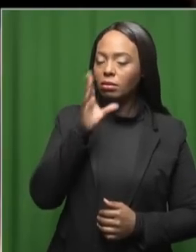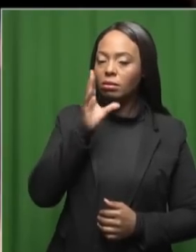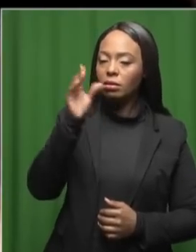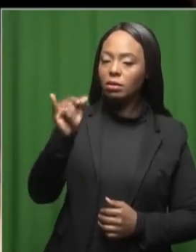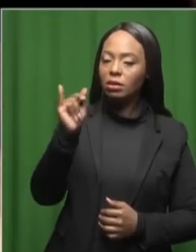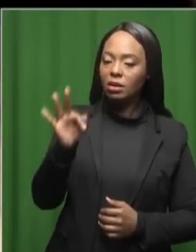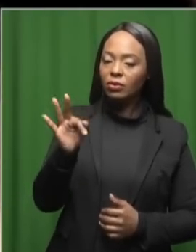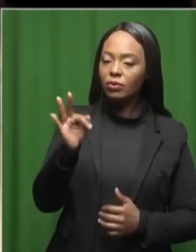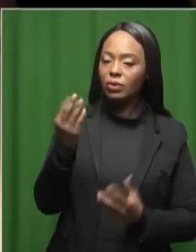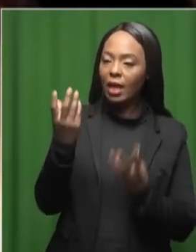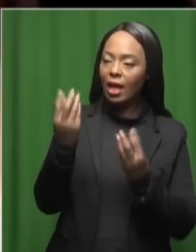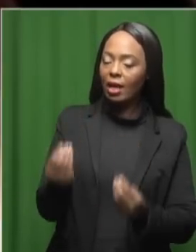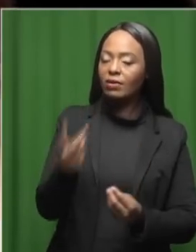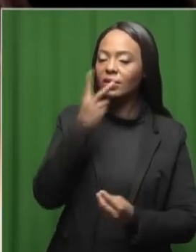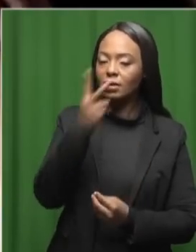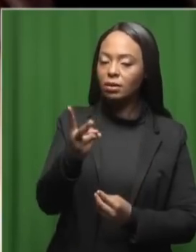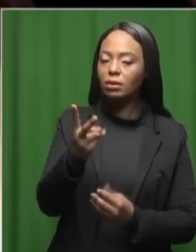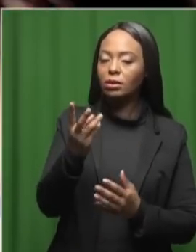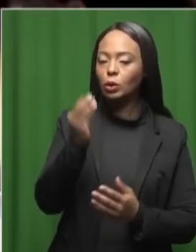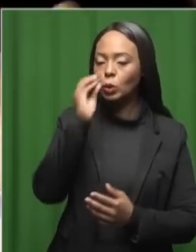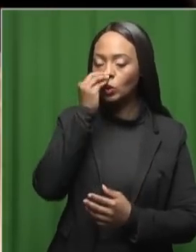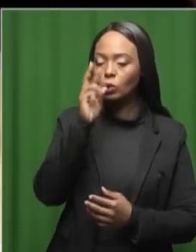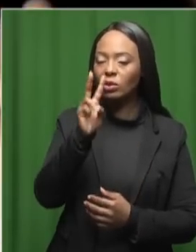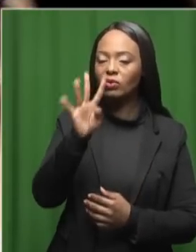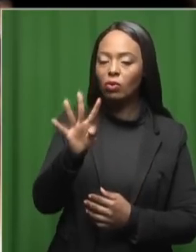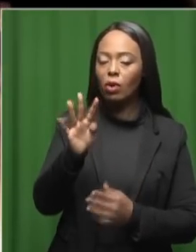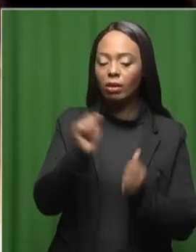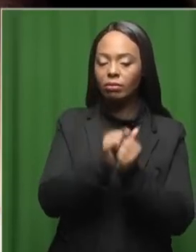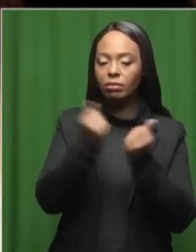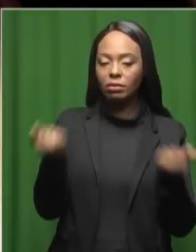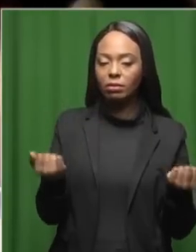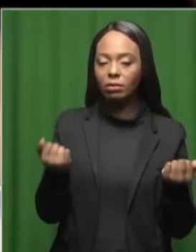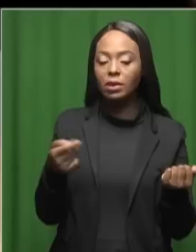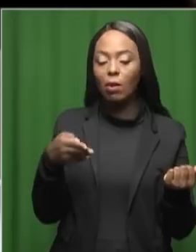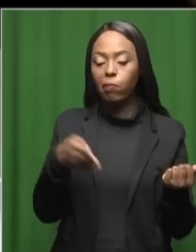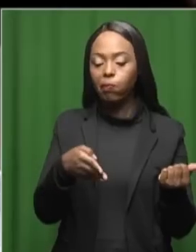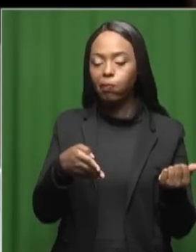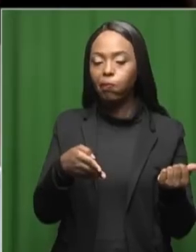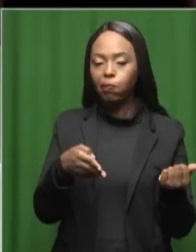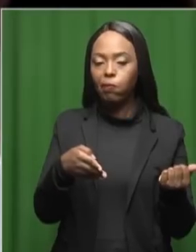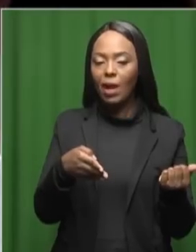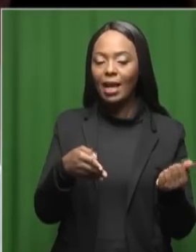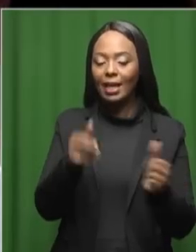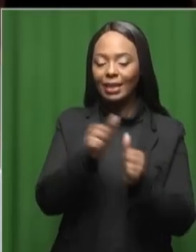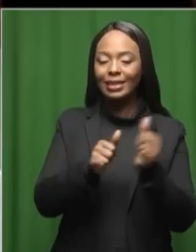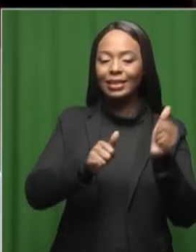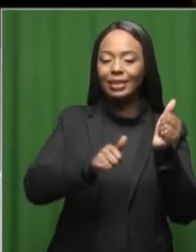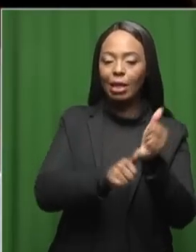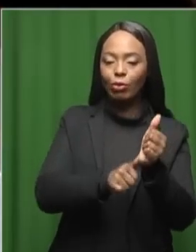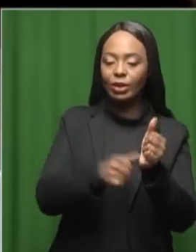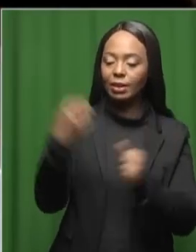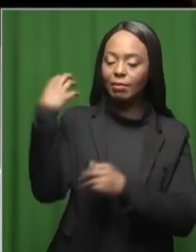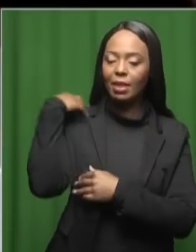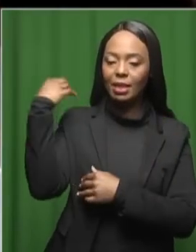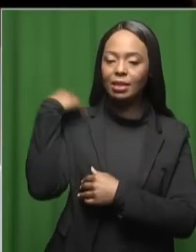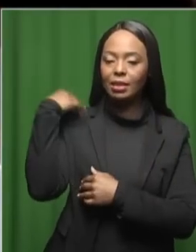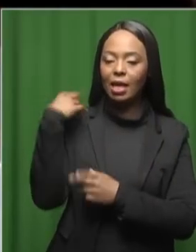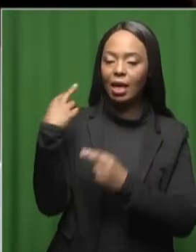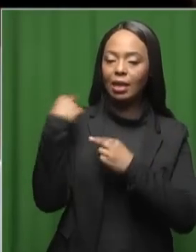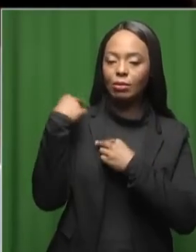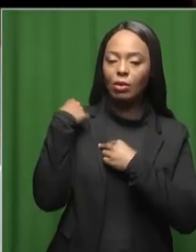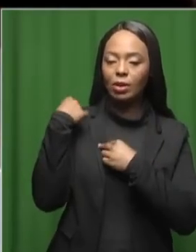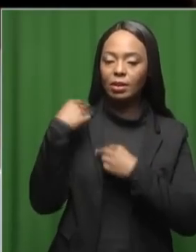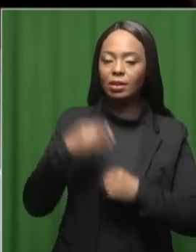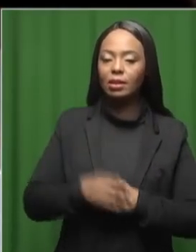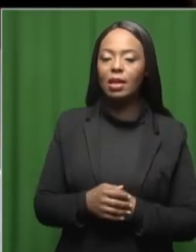or haven't seen it. It is a News 24 article that is in front of me at the moment. And this is your Deputy Minister's response. Your Deputy in your same